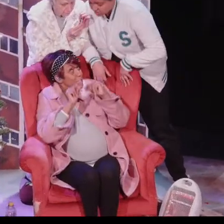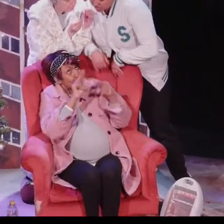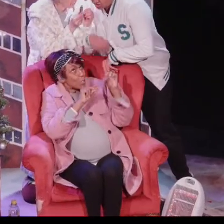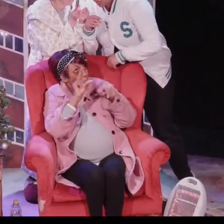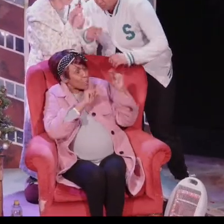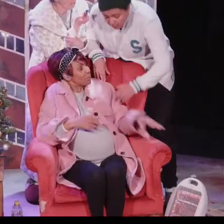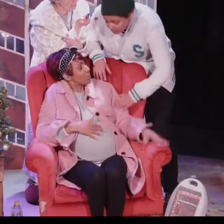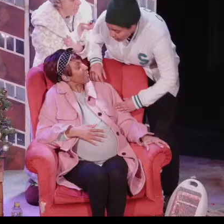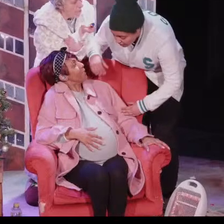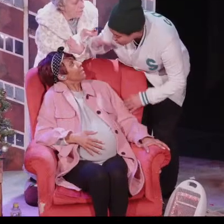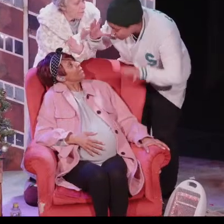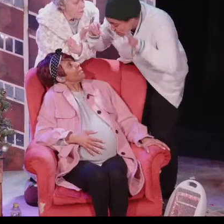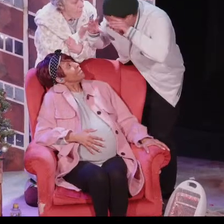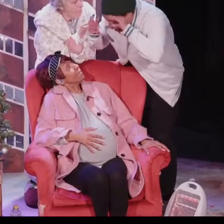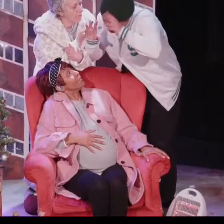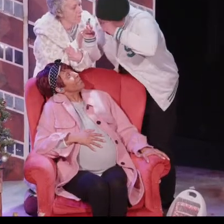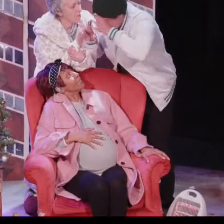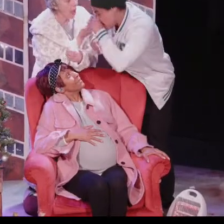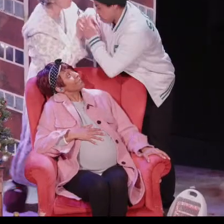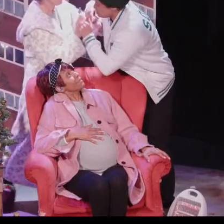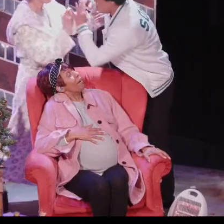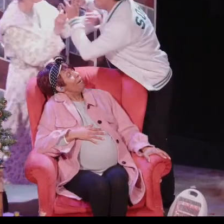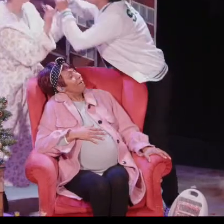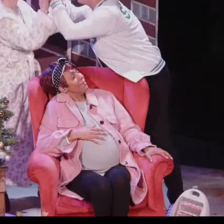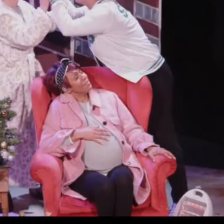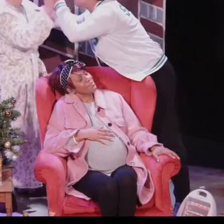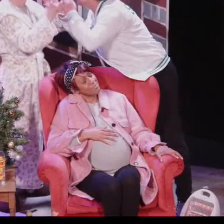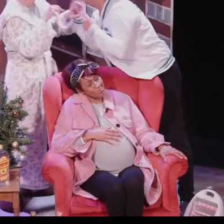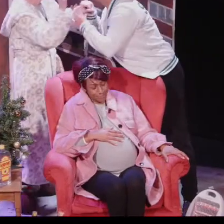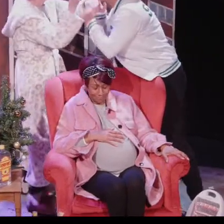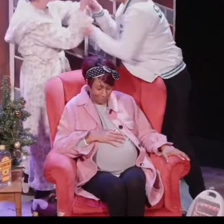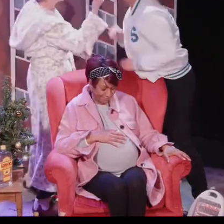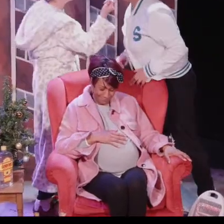Oh, that's just a... It's just a me.